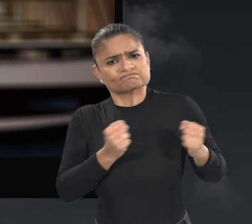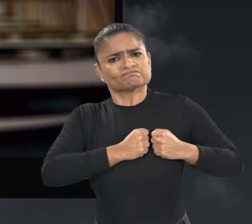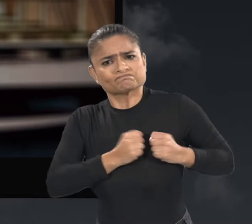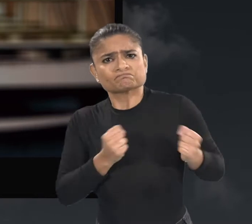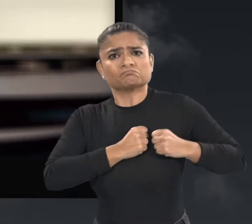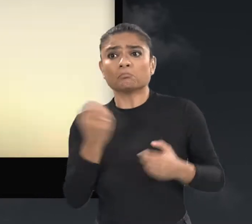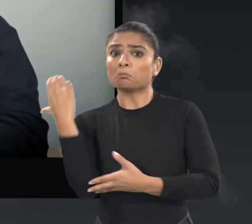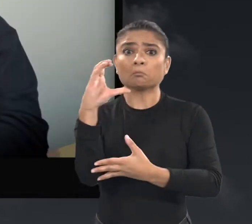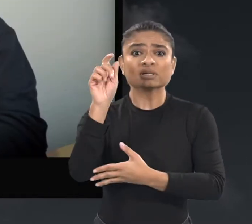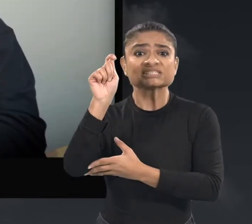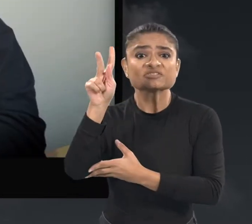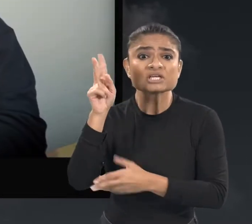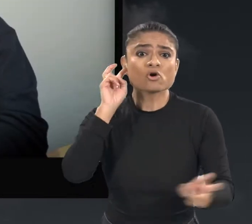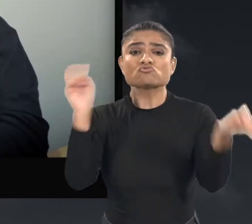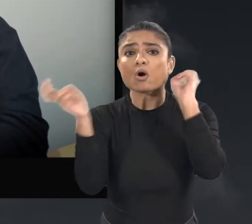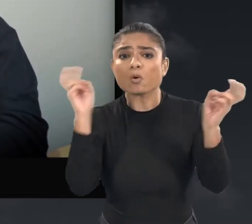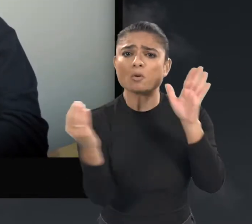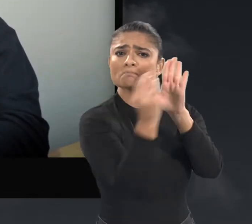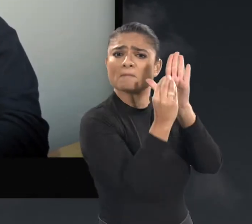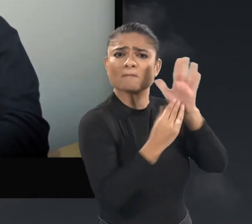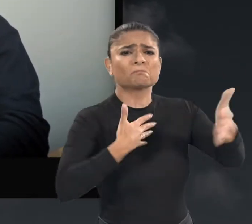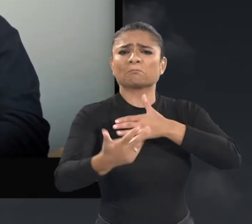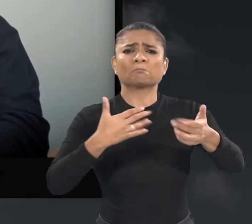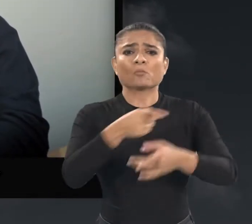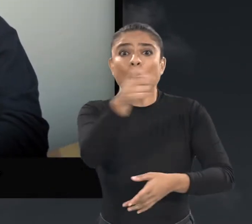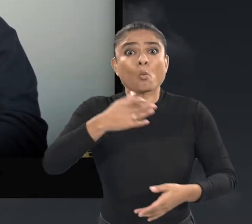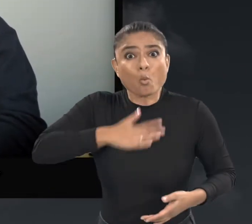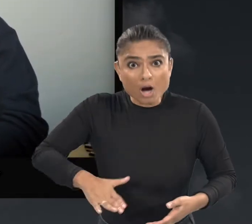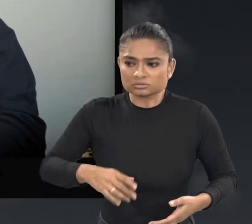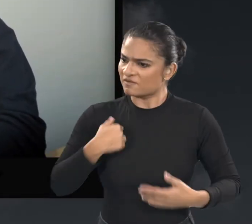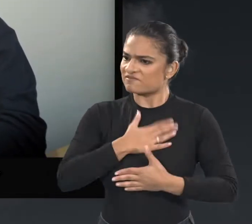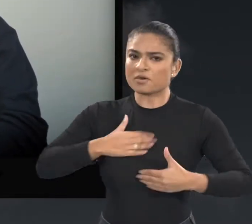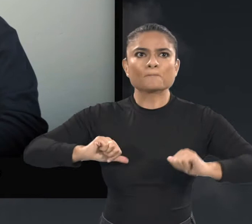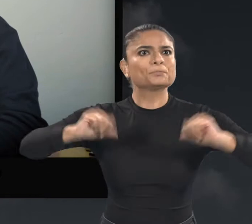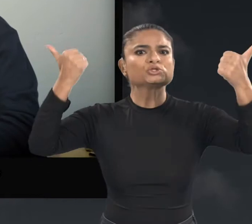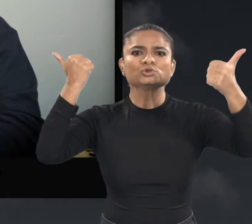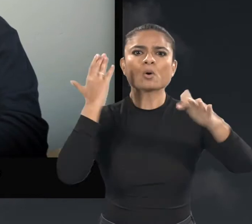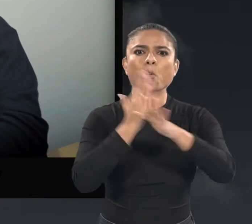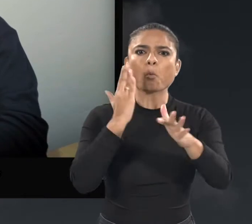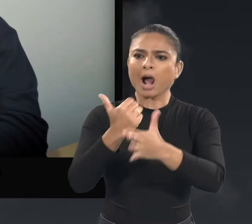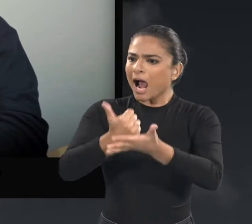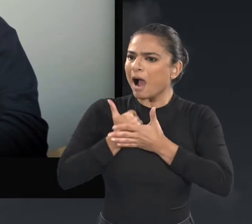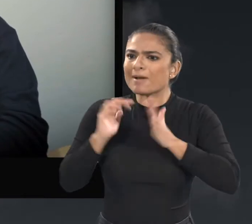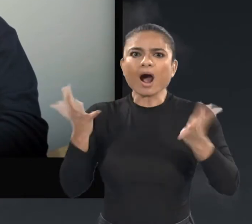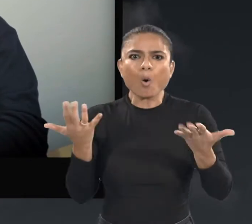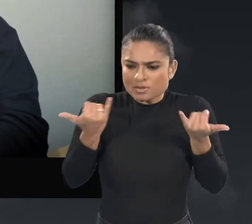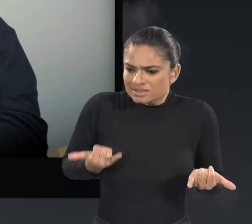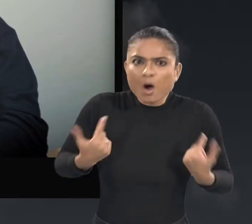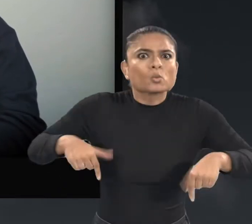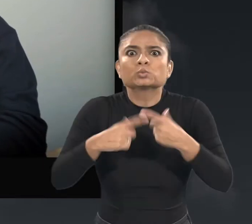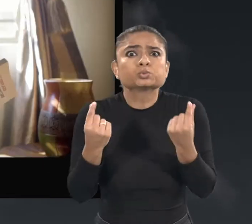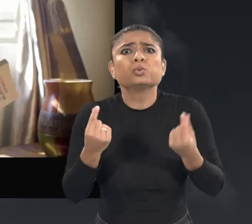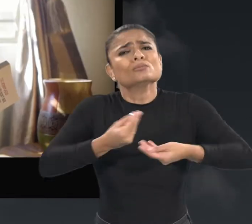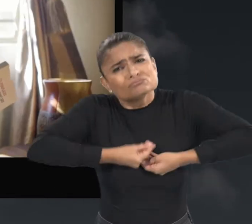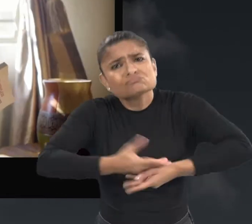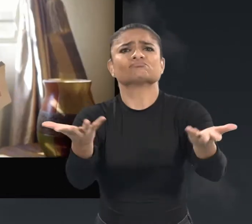even if it's on TV, on radio, just to share their life stories in terms of what they went through, what has worked for them, and where are